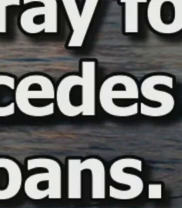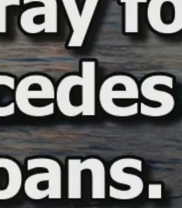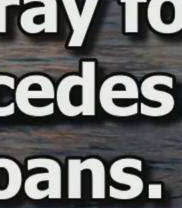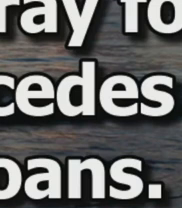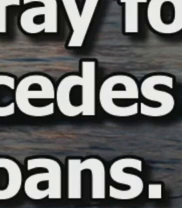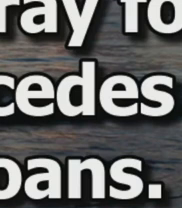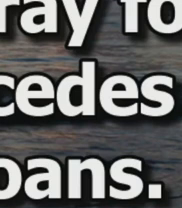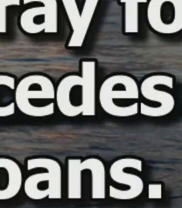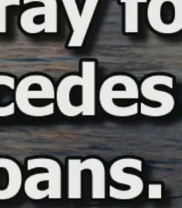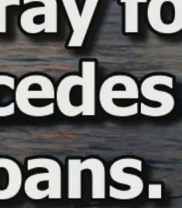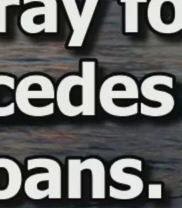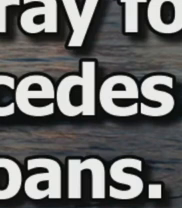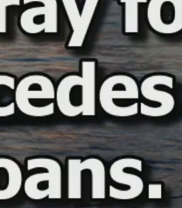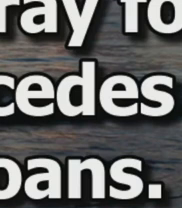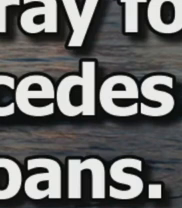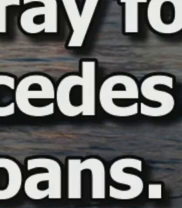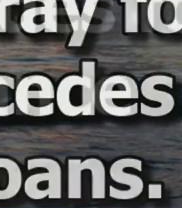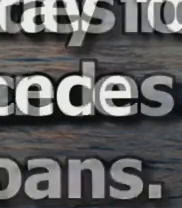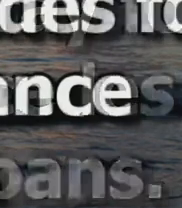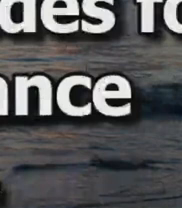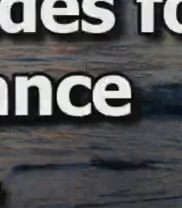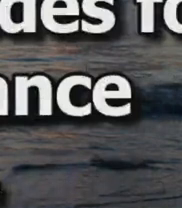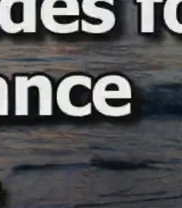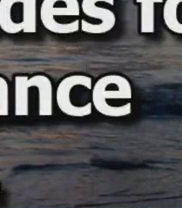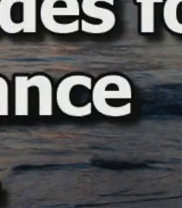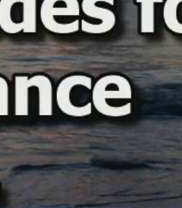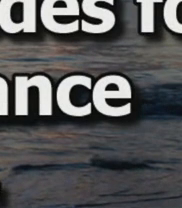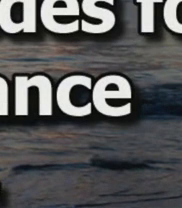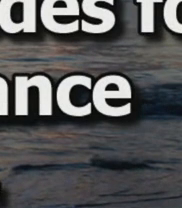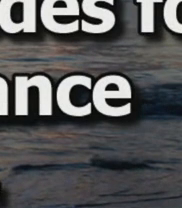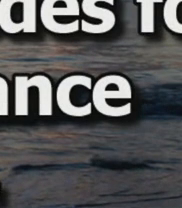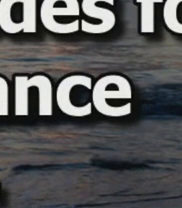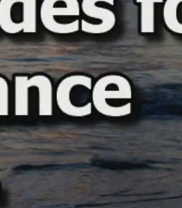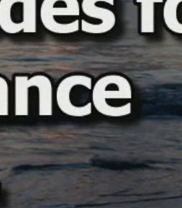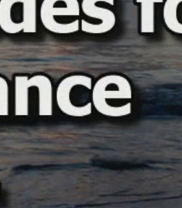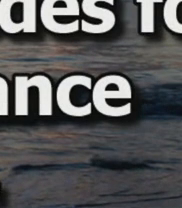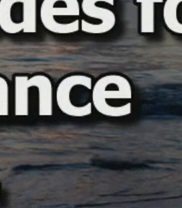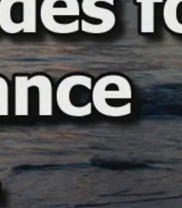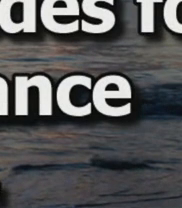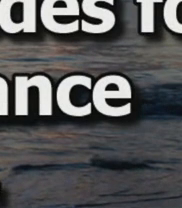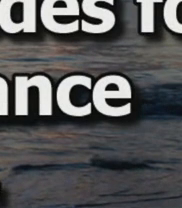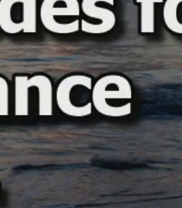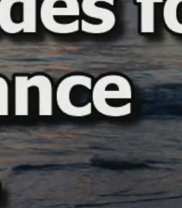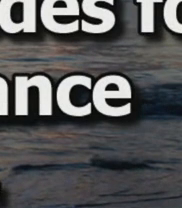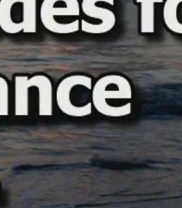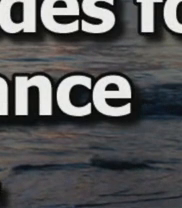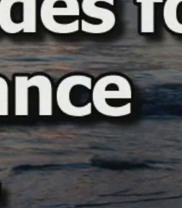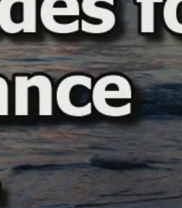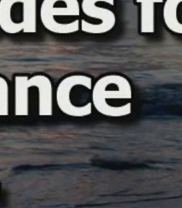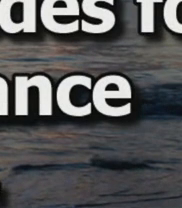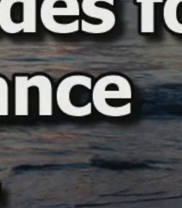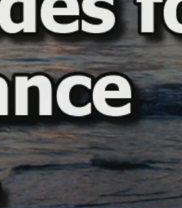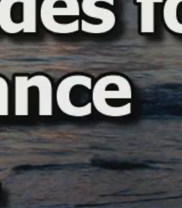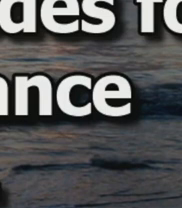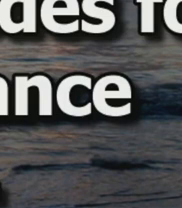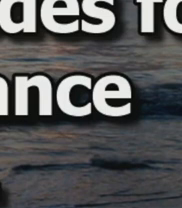Maketh intercession for us. Anatuombea. With groanings which cannot be uttered. Na kilio ambacho hakiwezi semeka. And he that